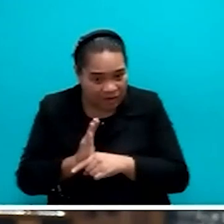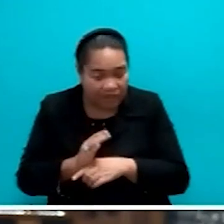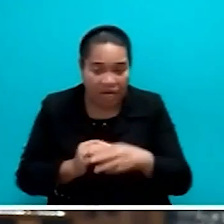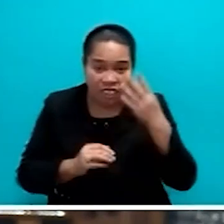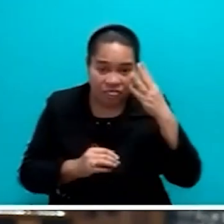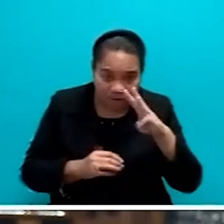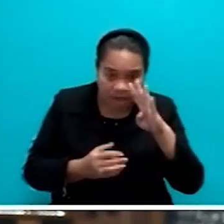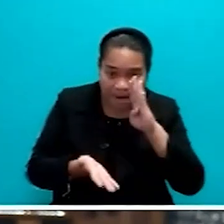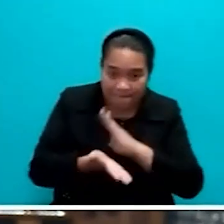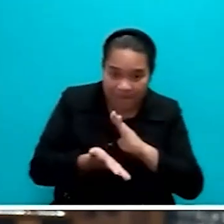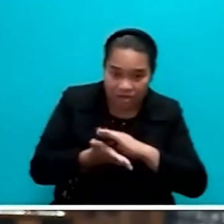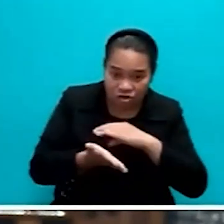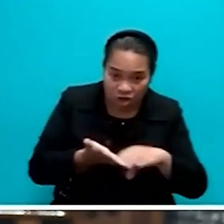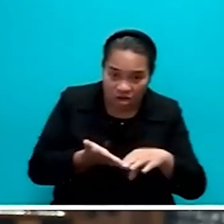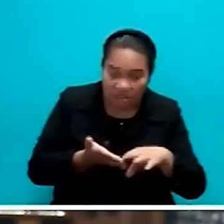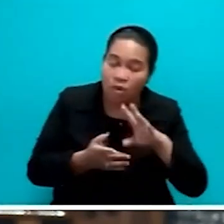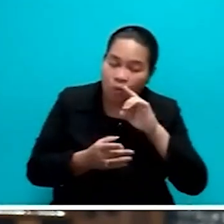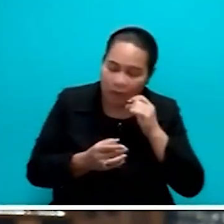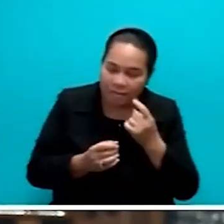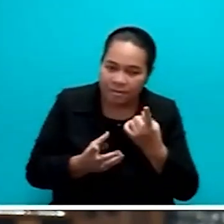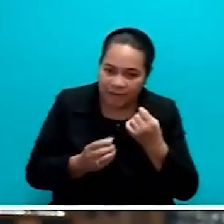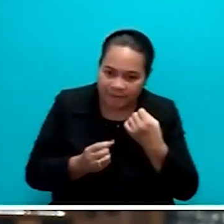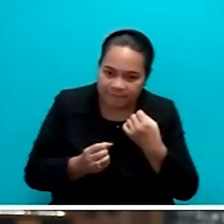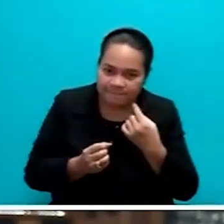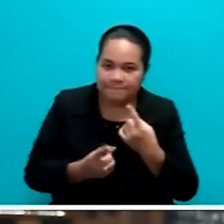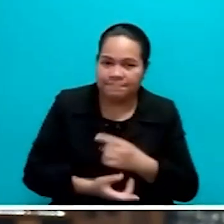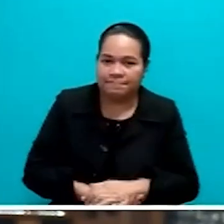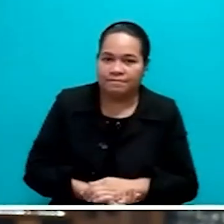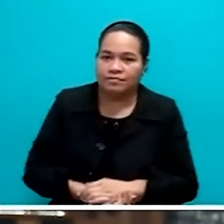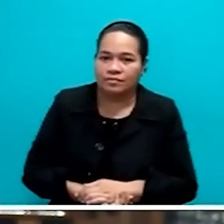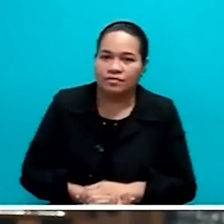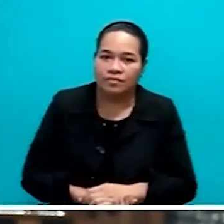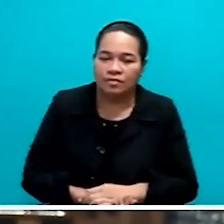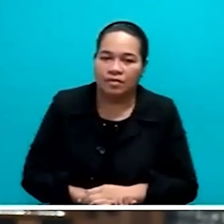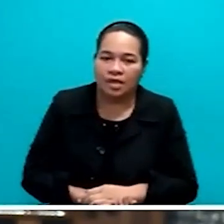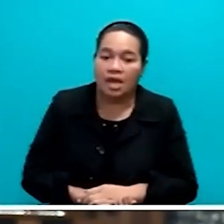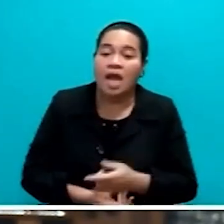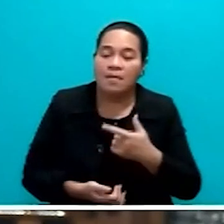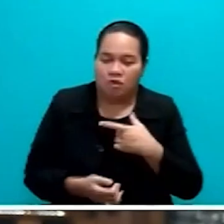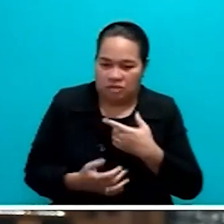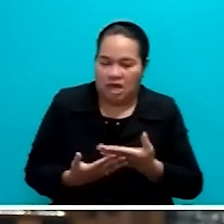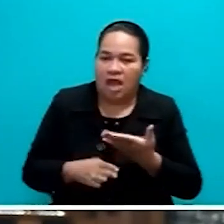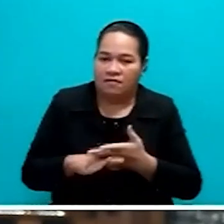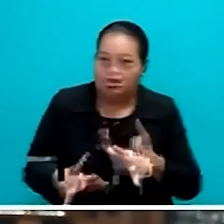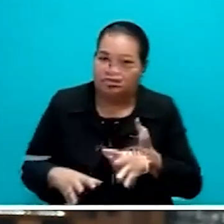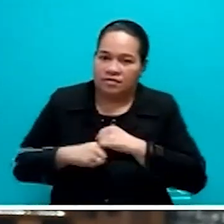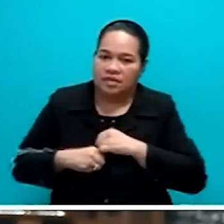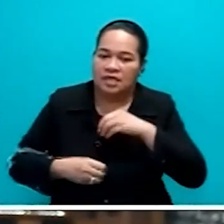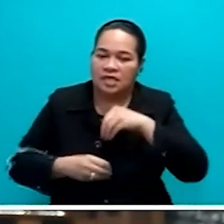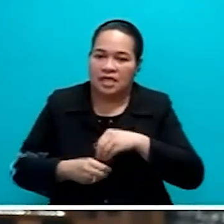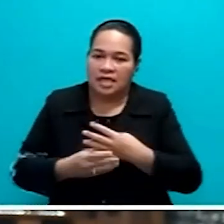billion investment in the pipeline will be realized because there is renewed confidence in the economy.